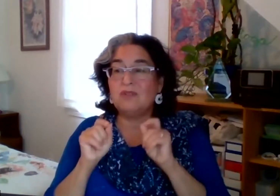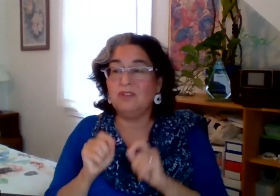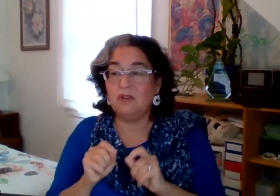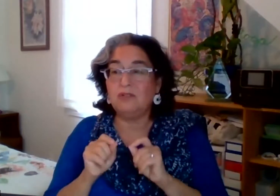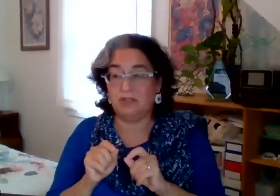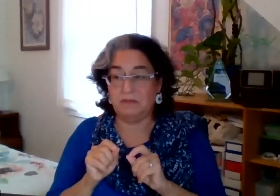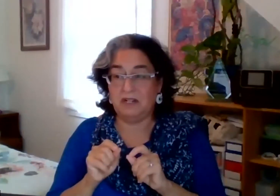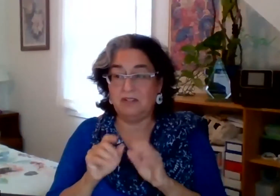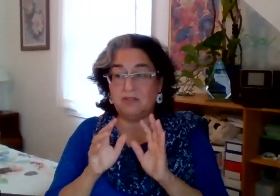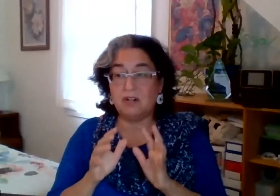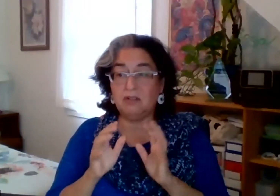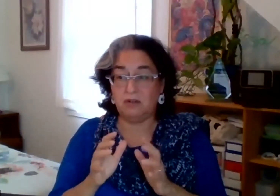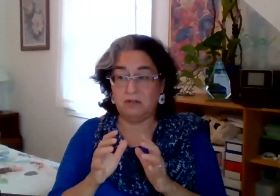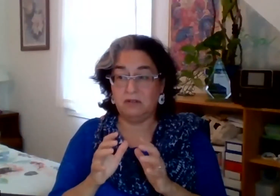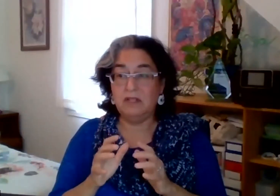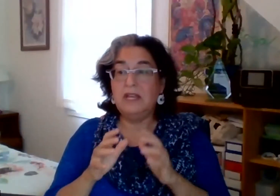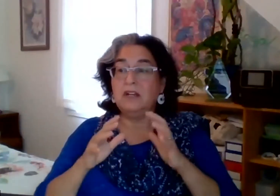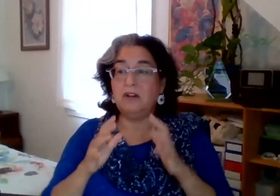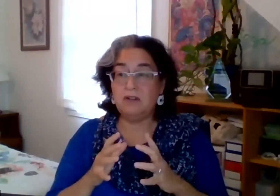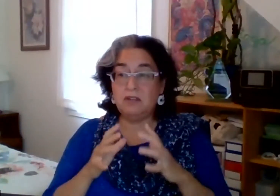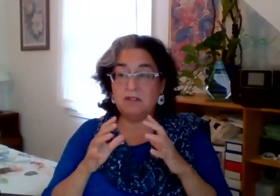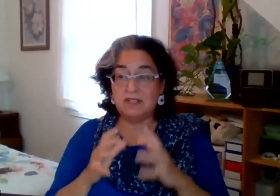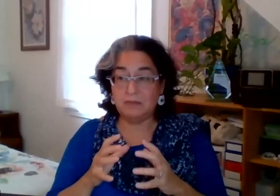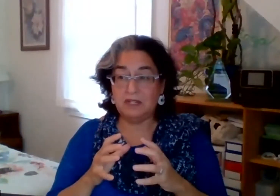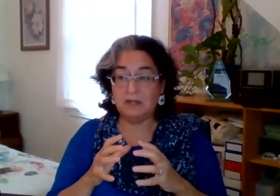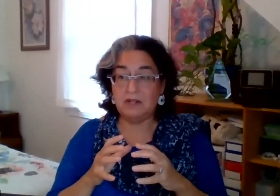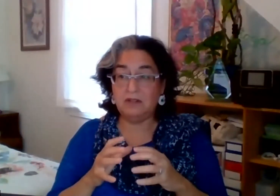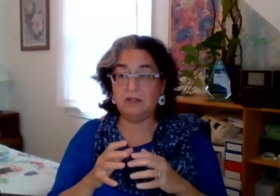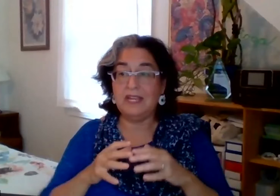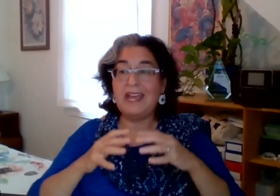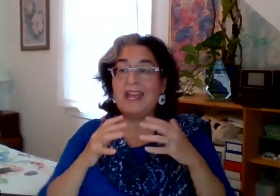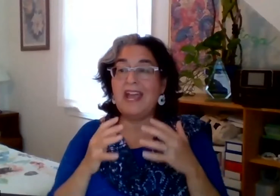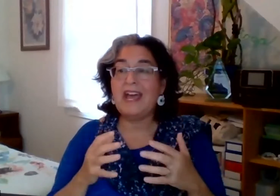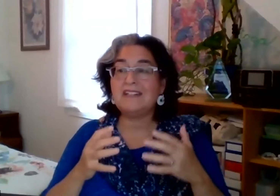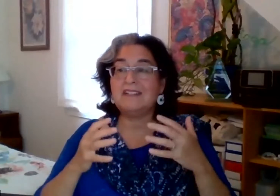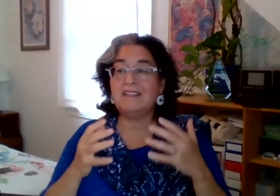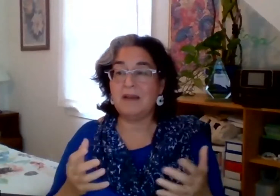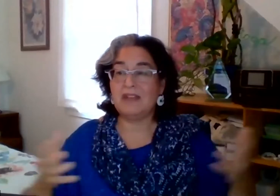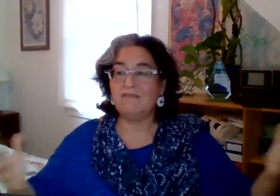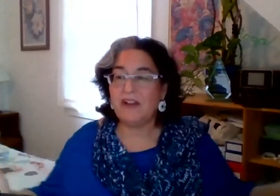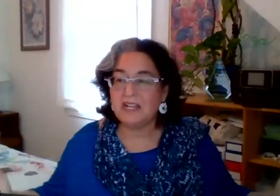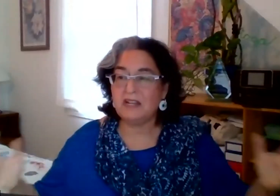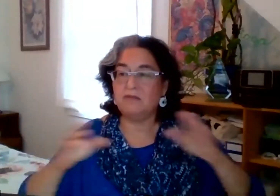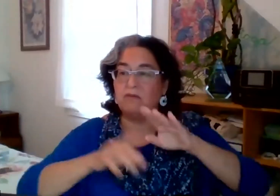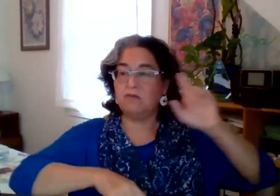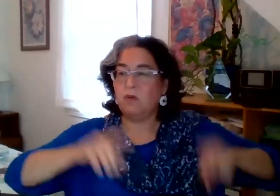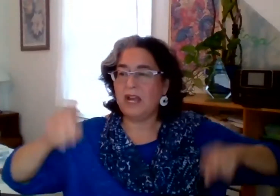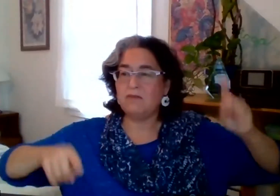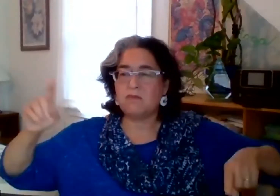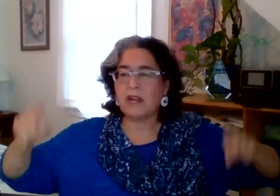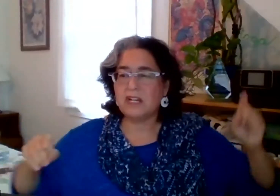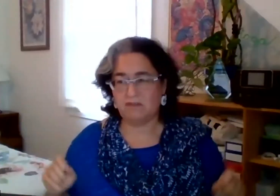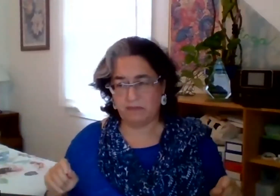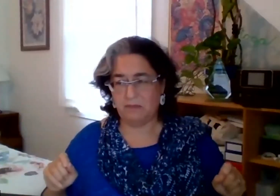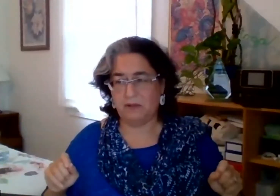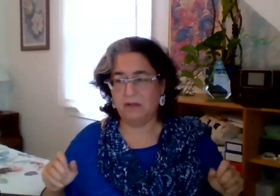back to your local community. So start local, go to your disability community locally and ask them, invite a